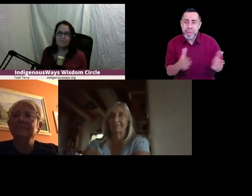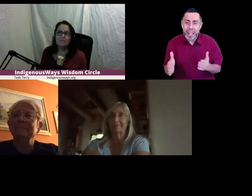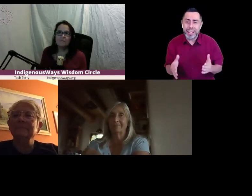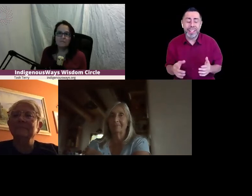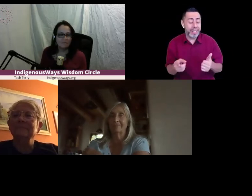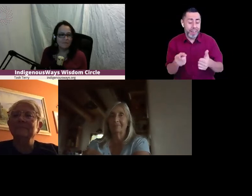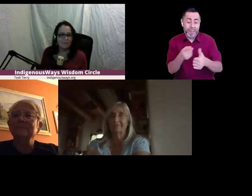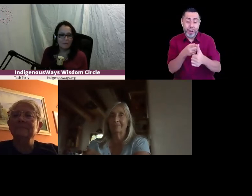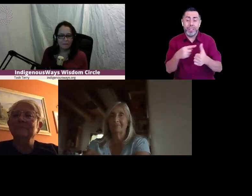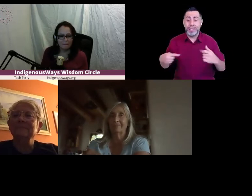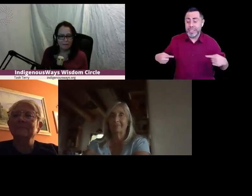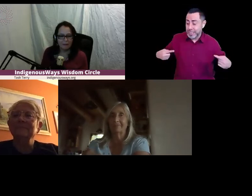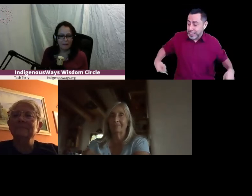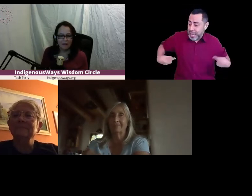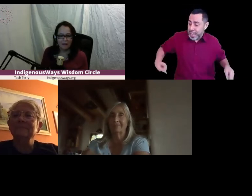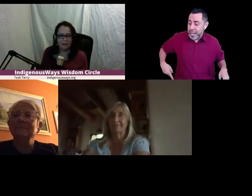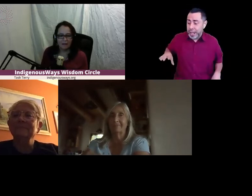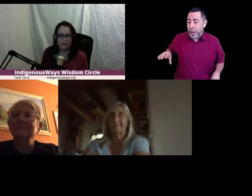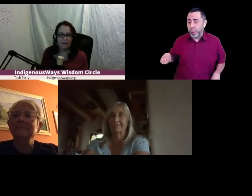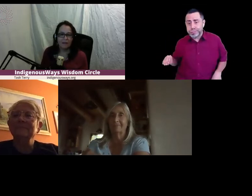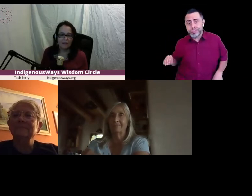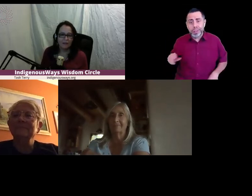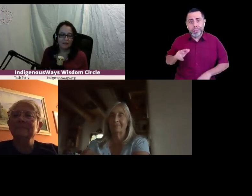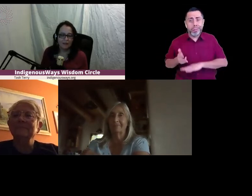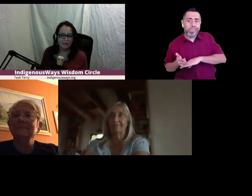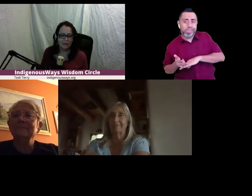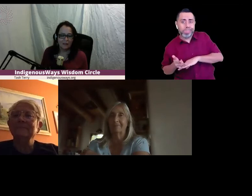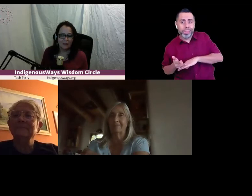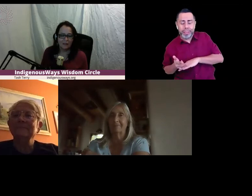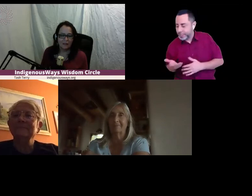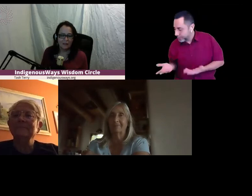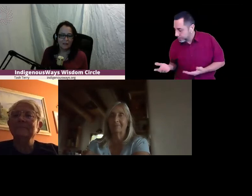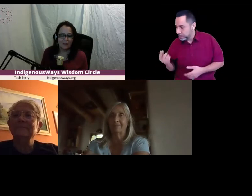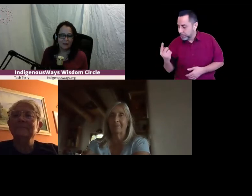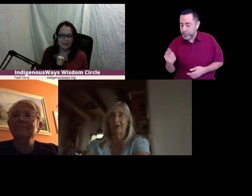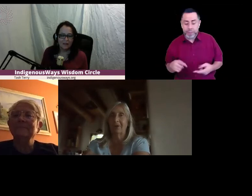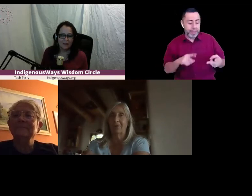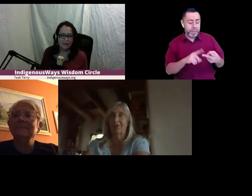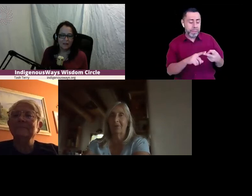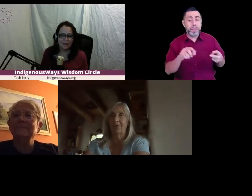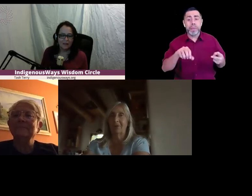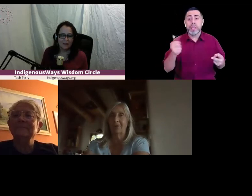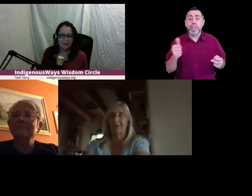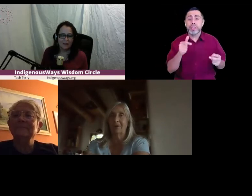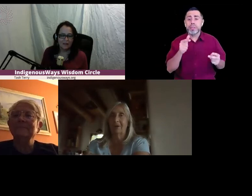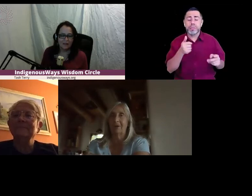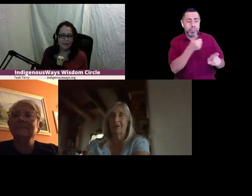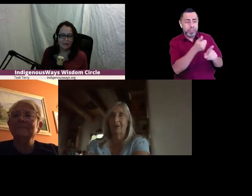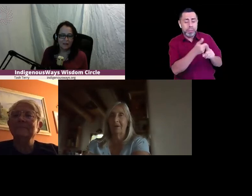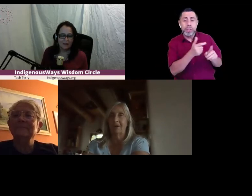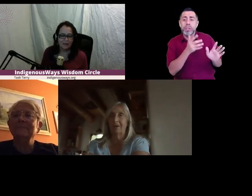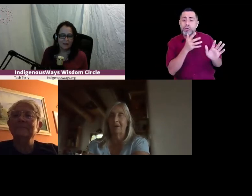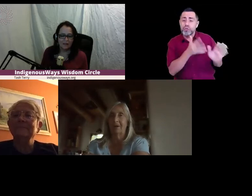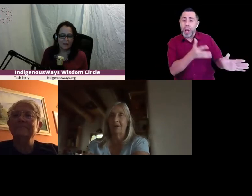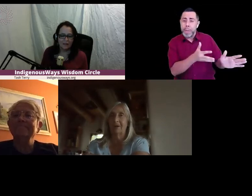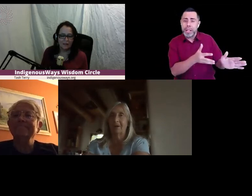had one of my grandmas with Parkinson is now dealing with dementia.